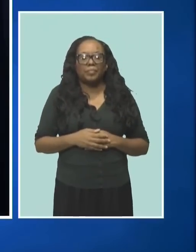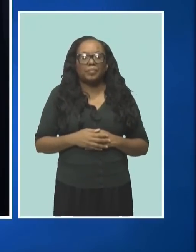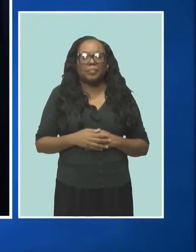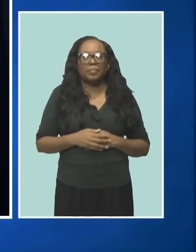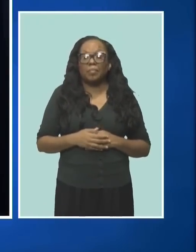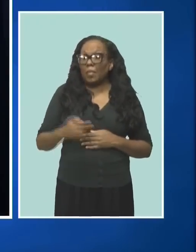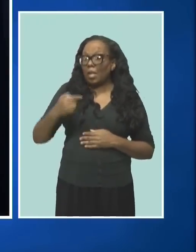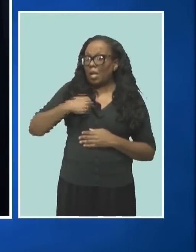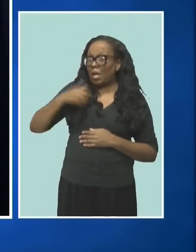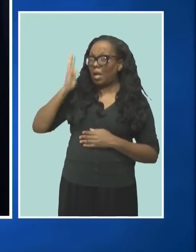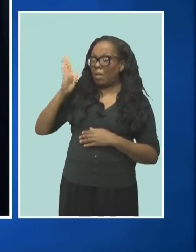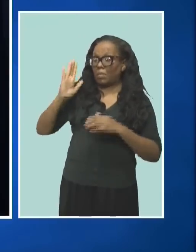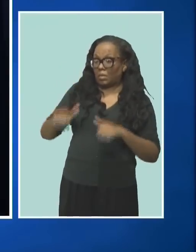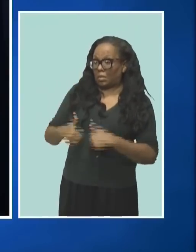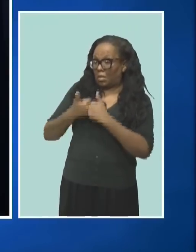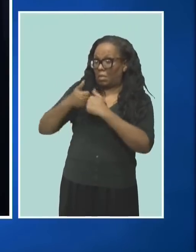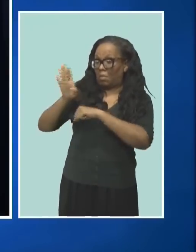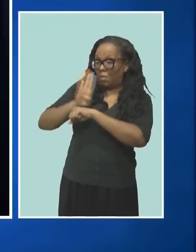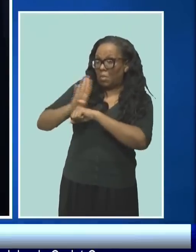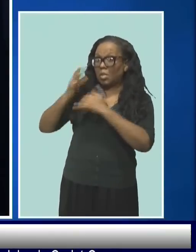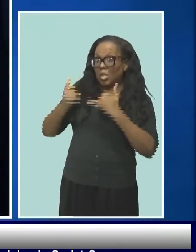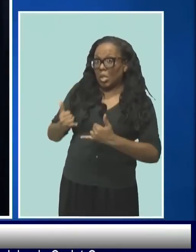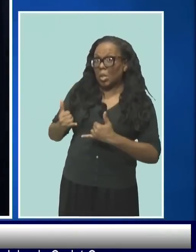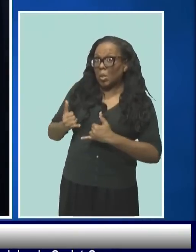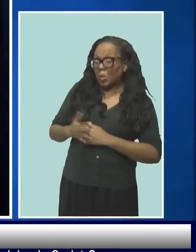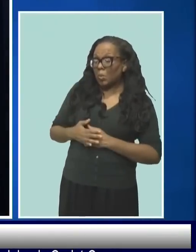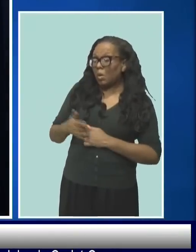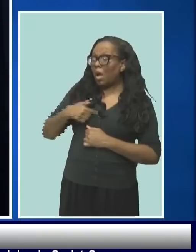from where I am.